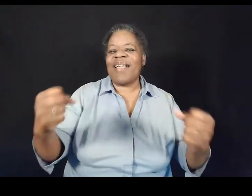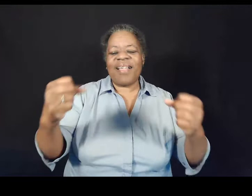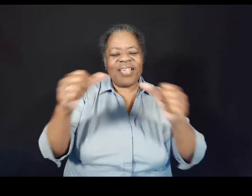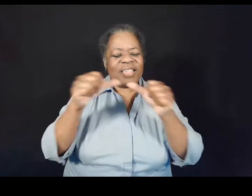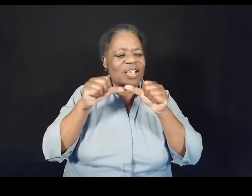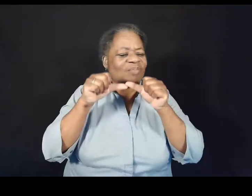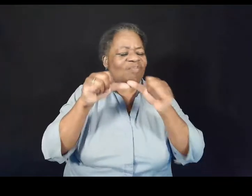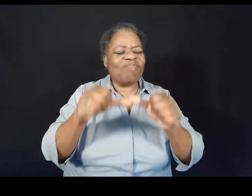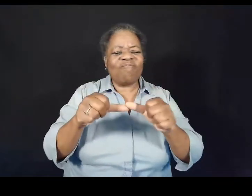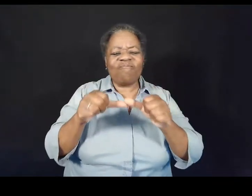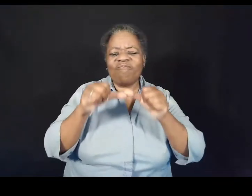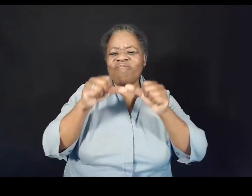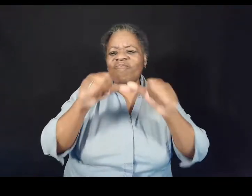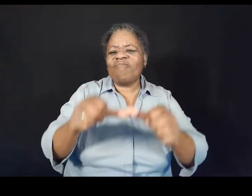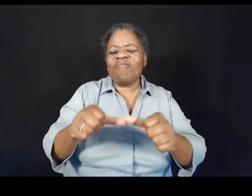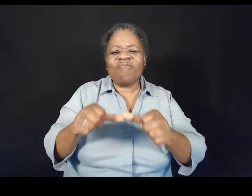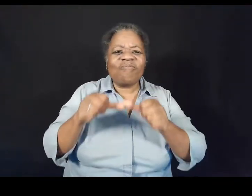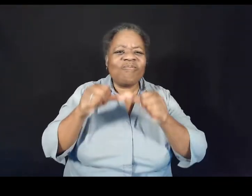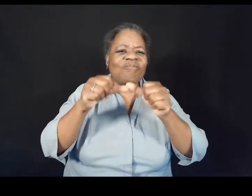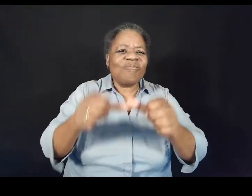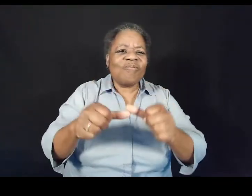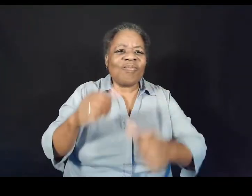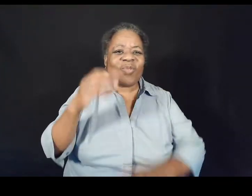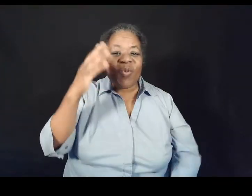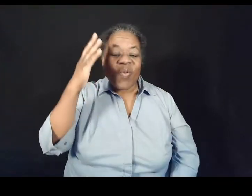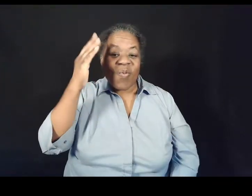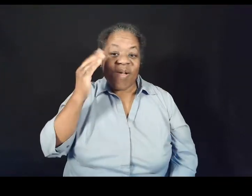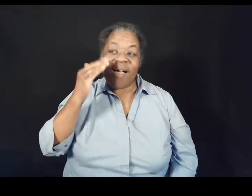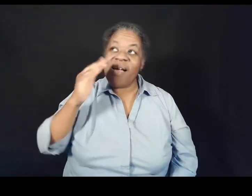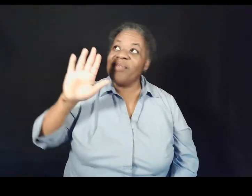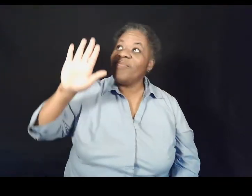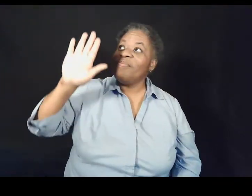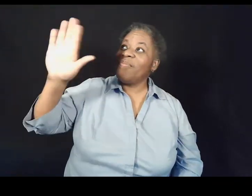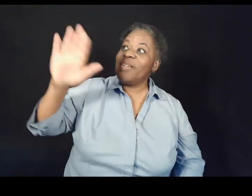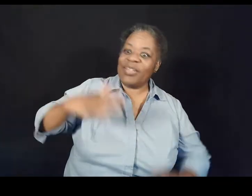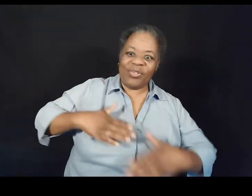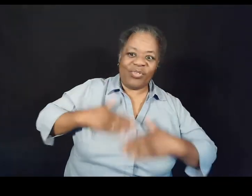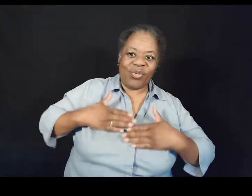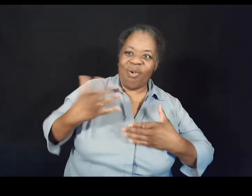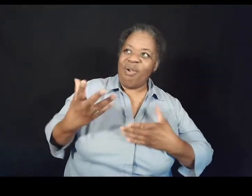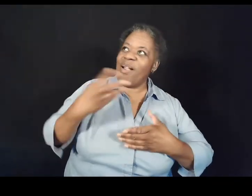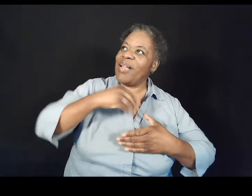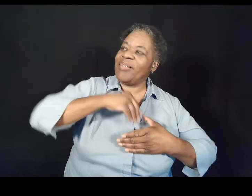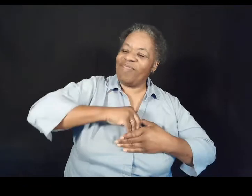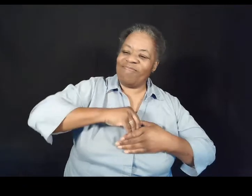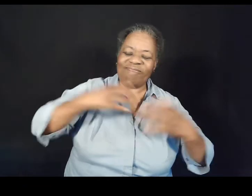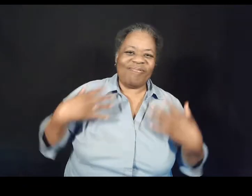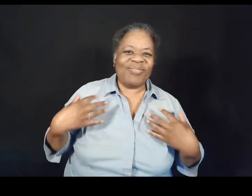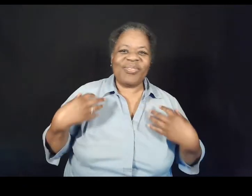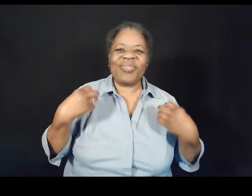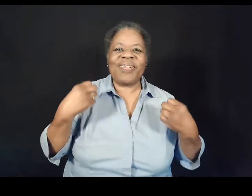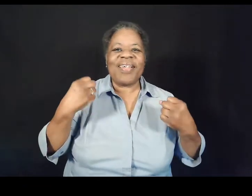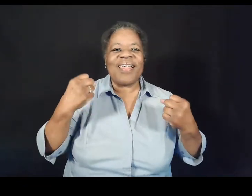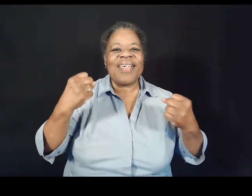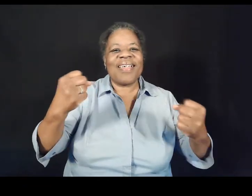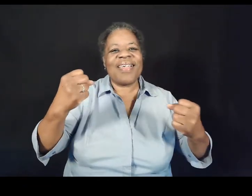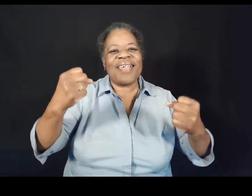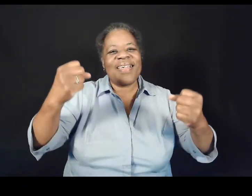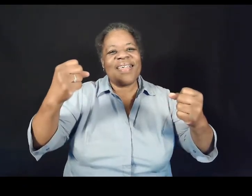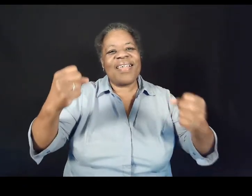joy, the joy, the joy of the Lord is my strength. Say,